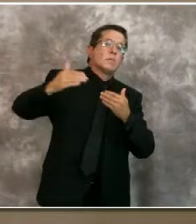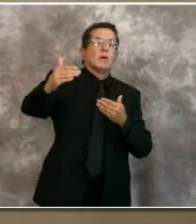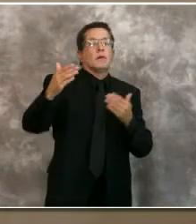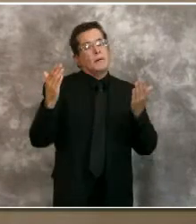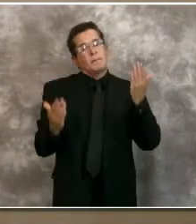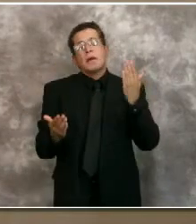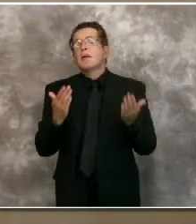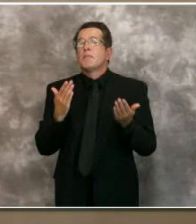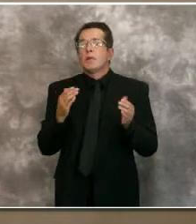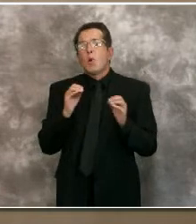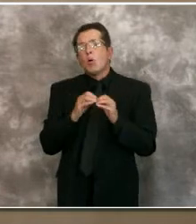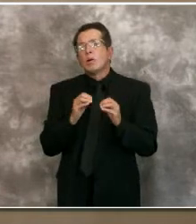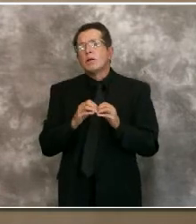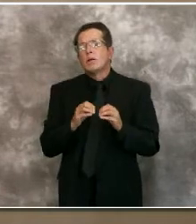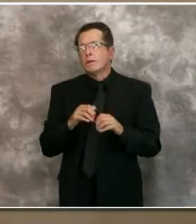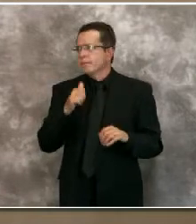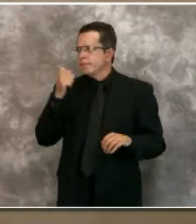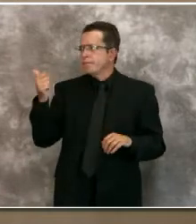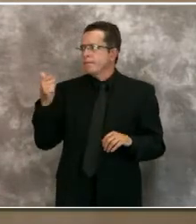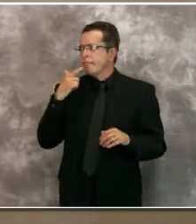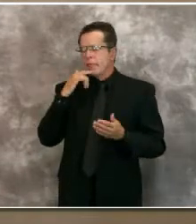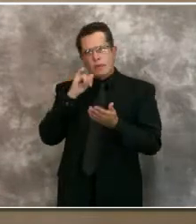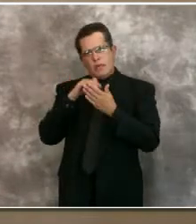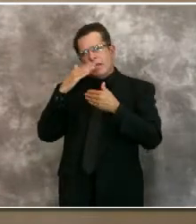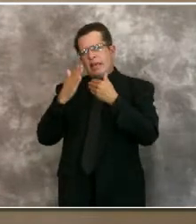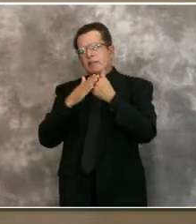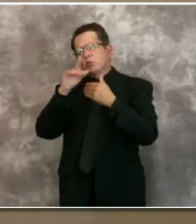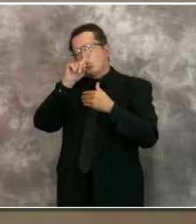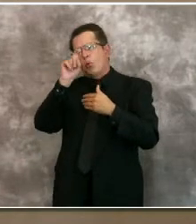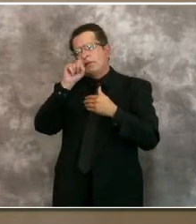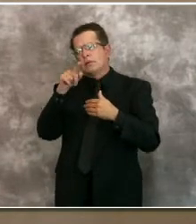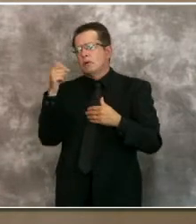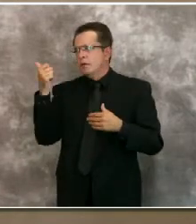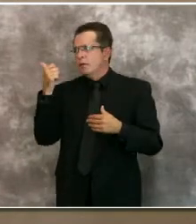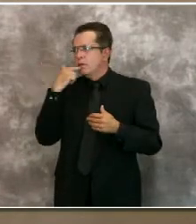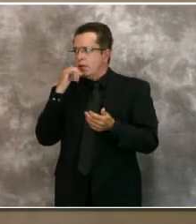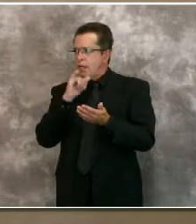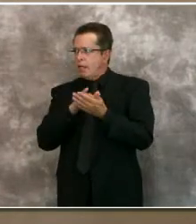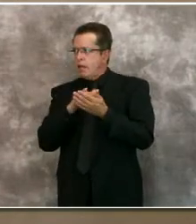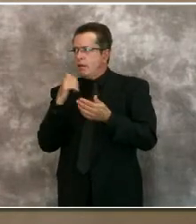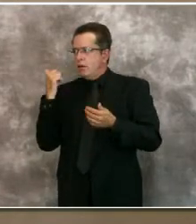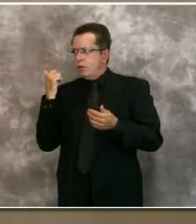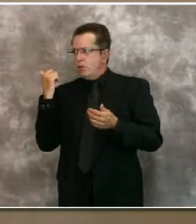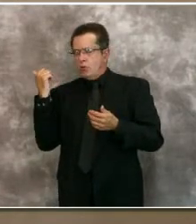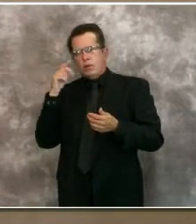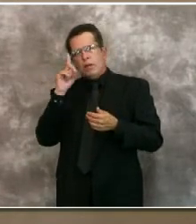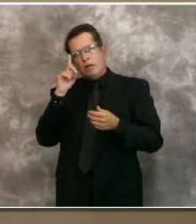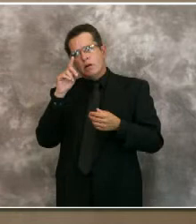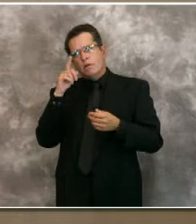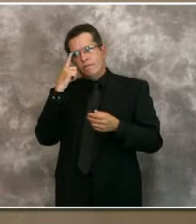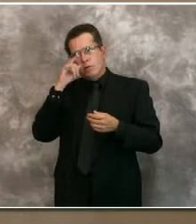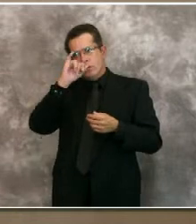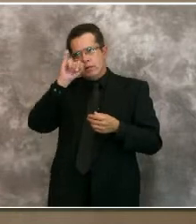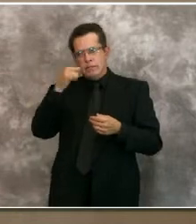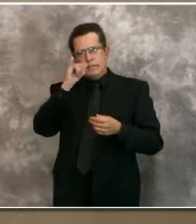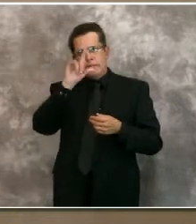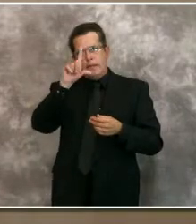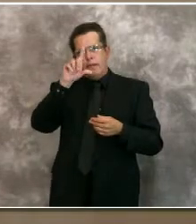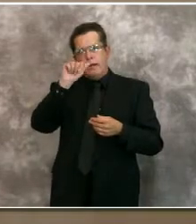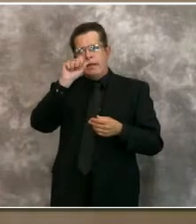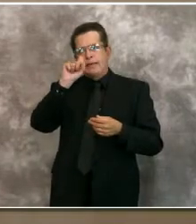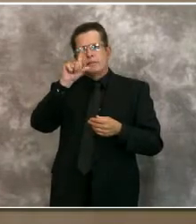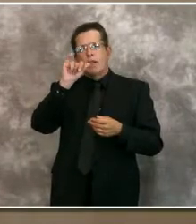you. Okay, Dr. Wooten, I know you addressed this earlier, maybe for further clarification for Jill Castellano